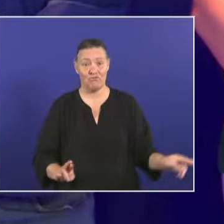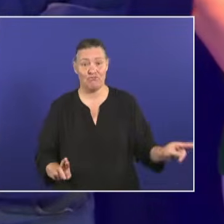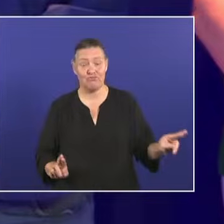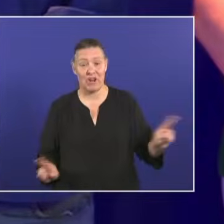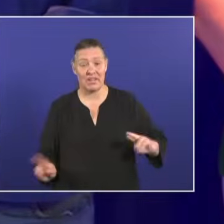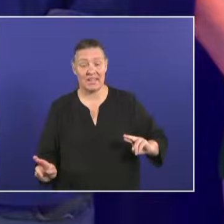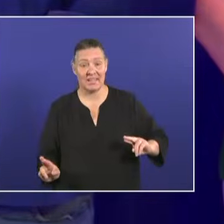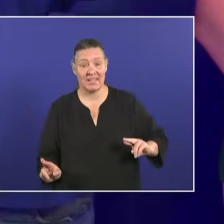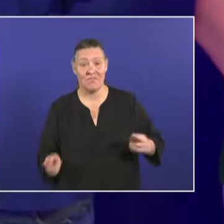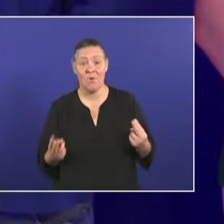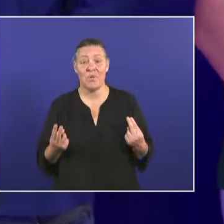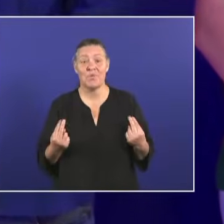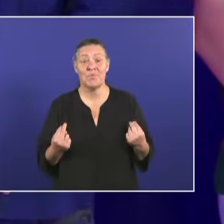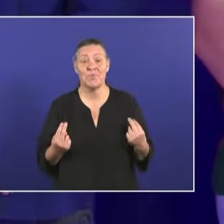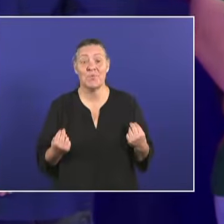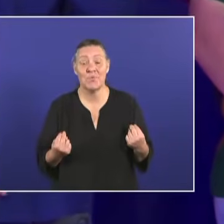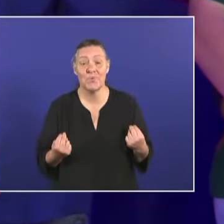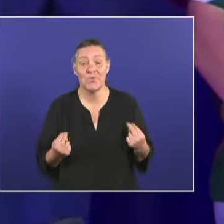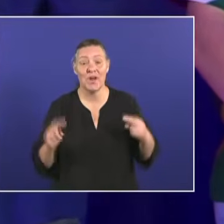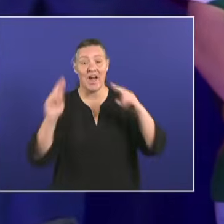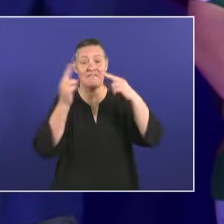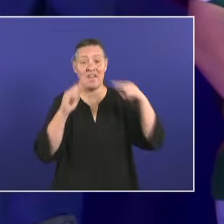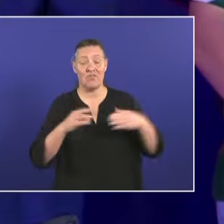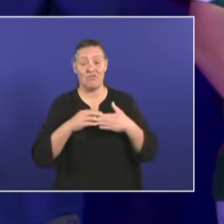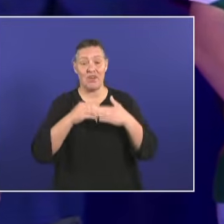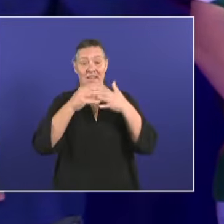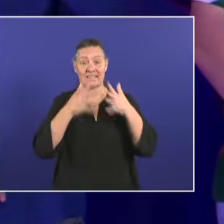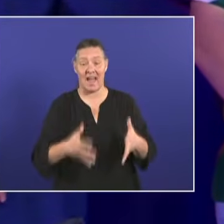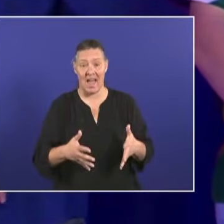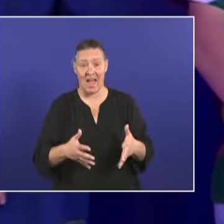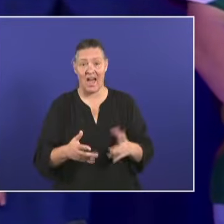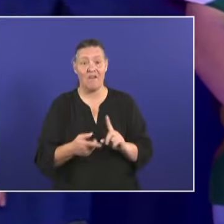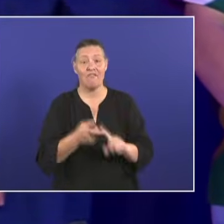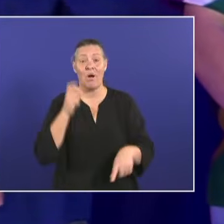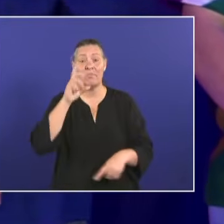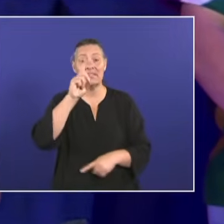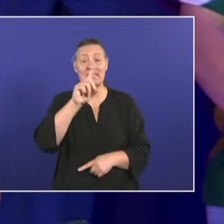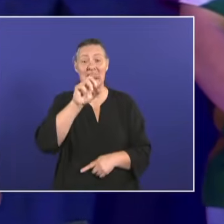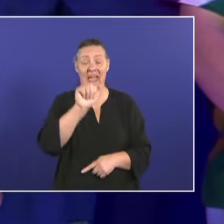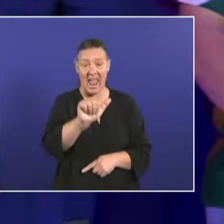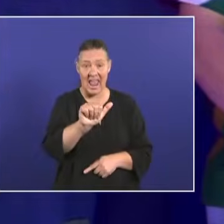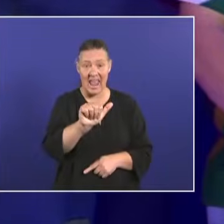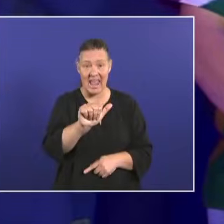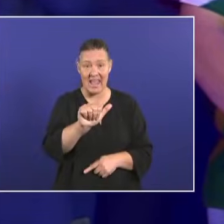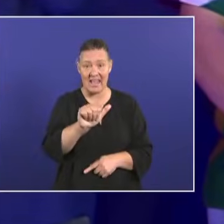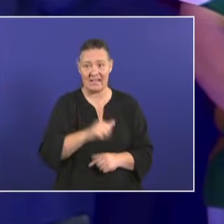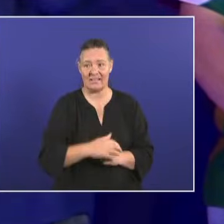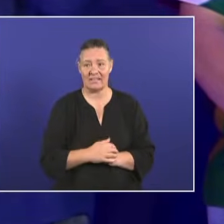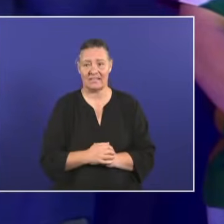ready for the new federal leader of the Democratic